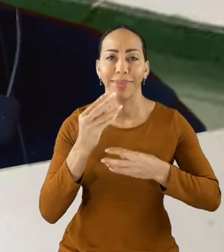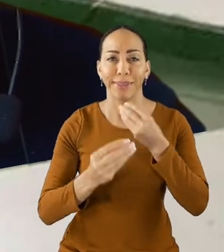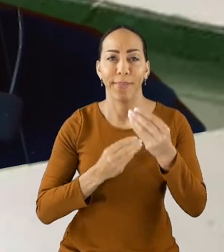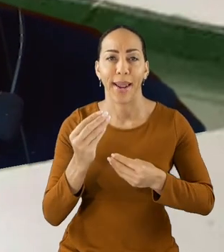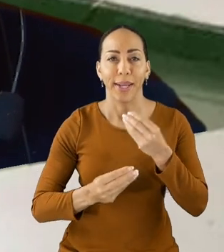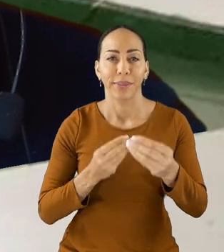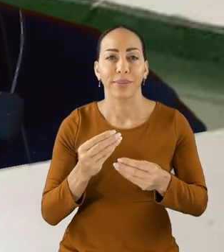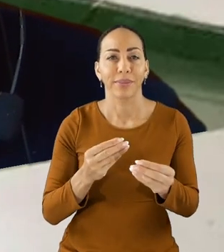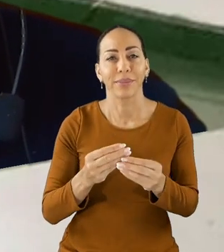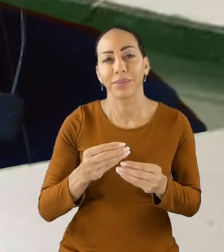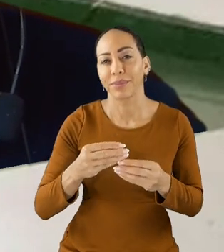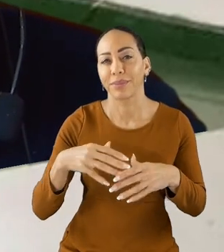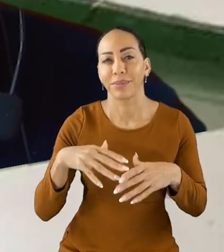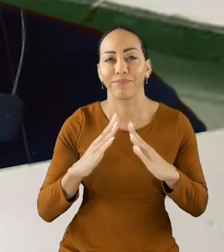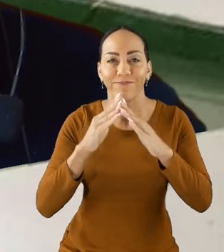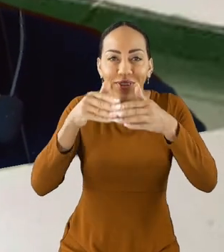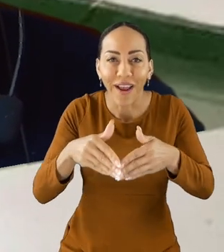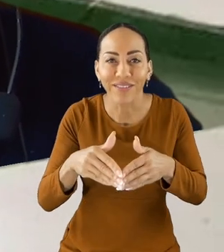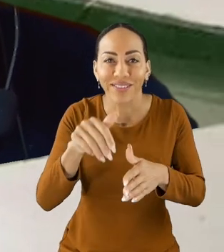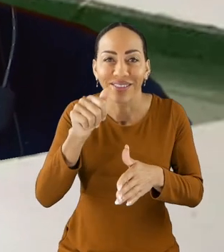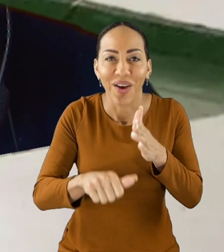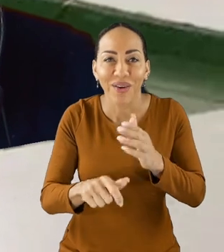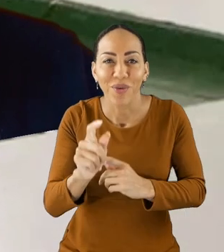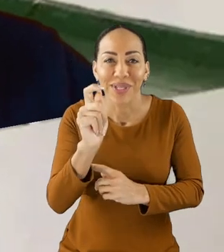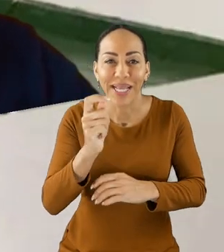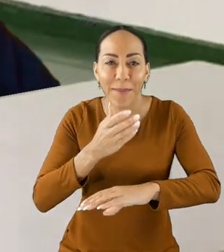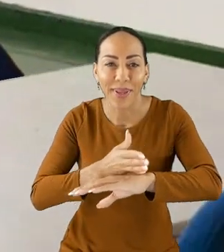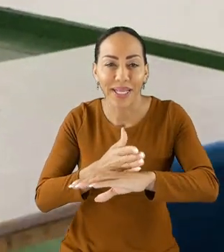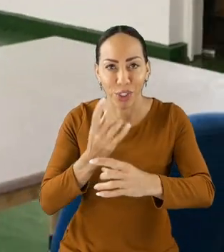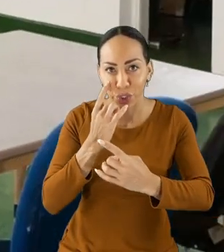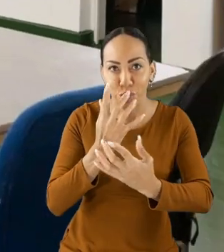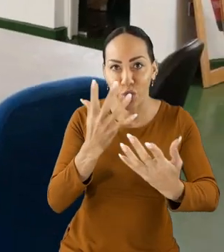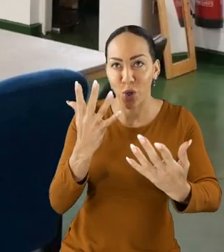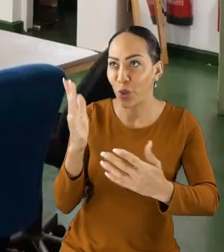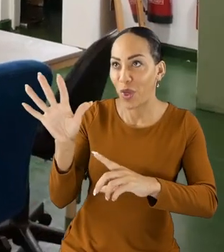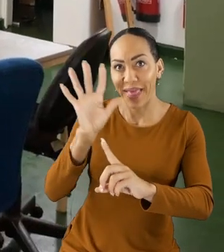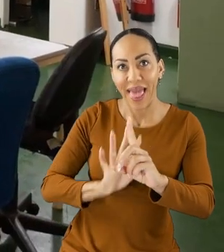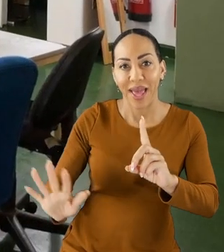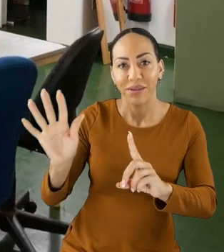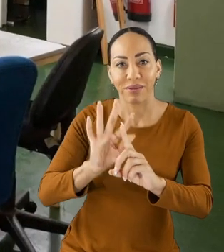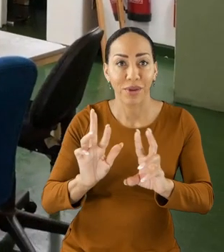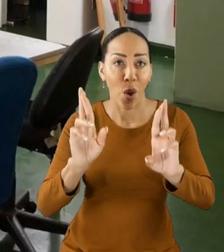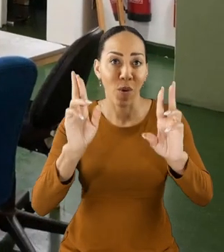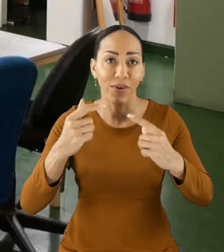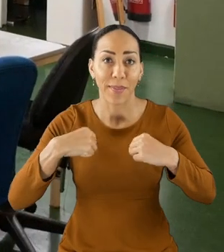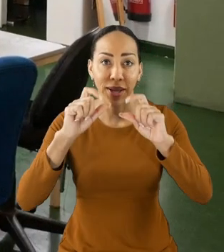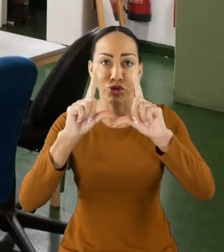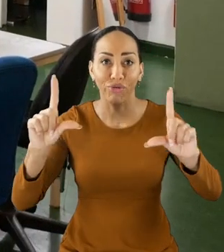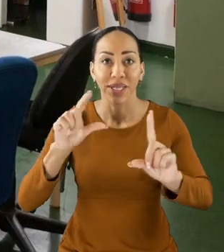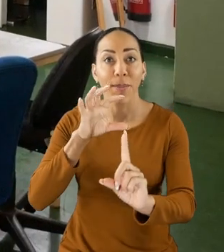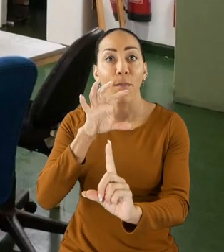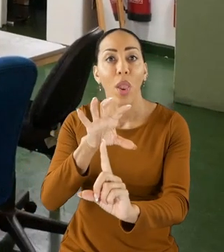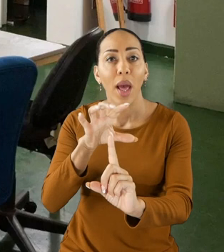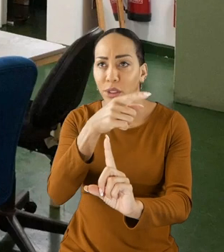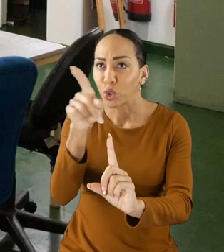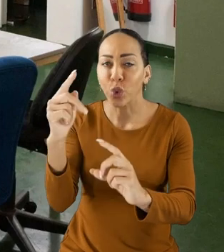zoom out a little bit and explain a few things, just to get us started, just 10 minutes, just to show you what we're doing here. So hopefully my screen is